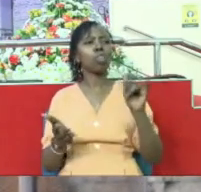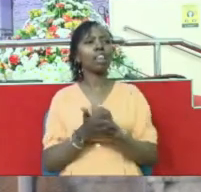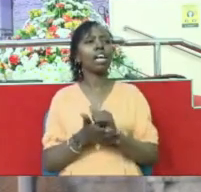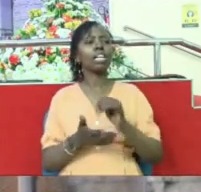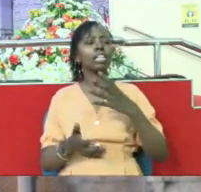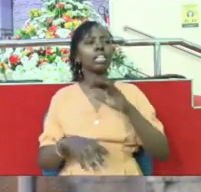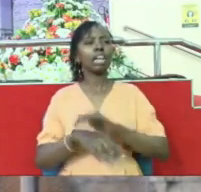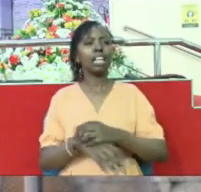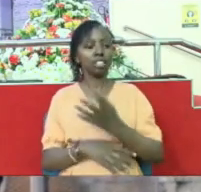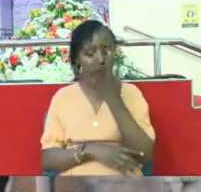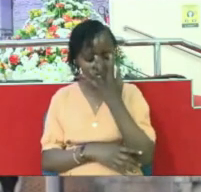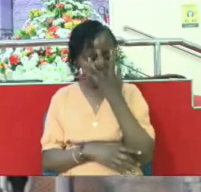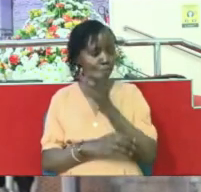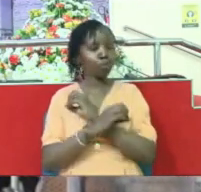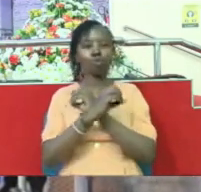Abana.